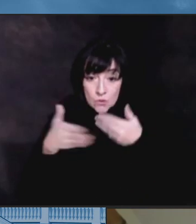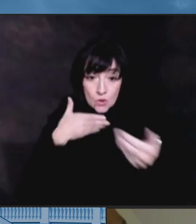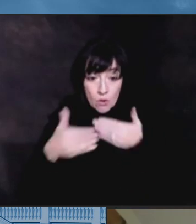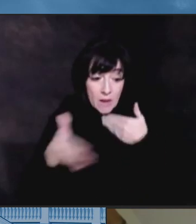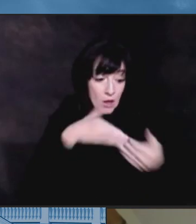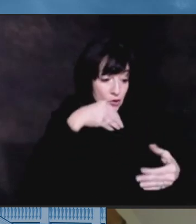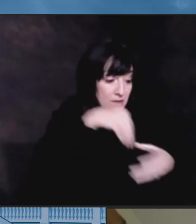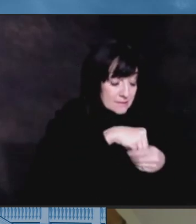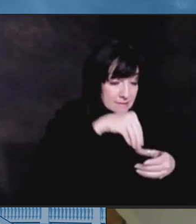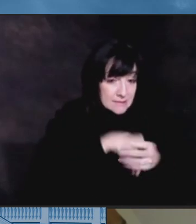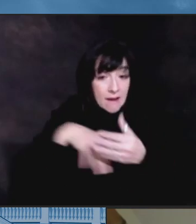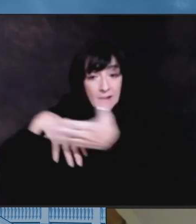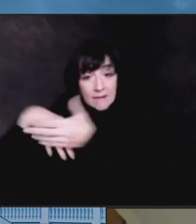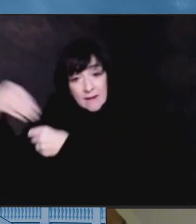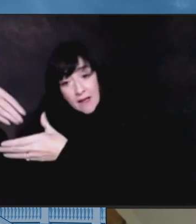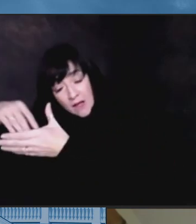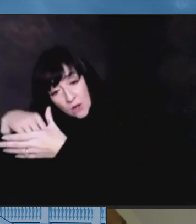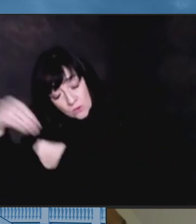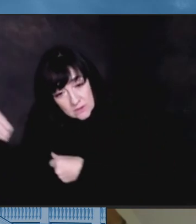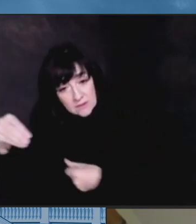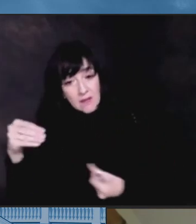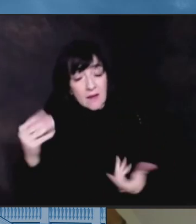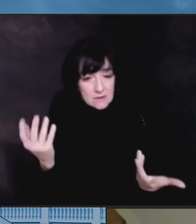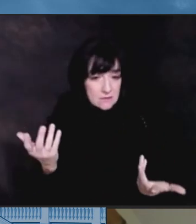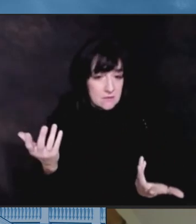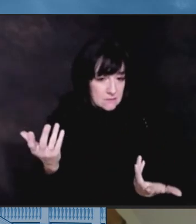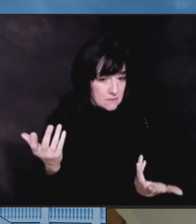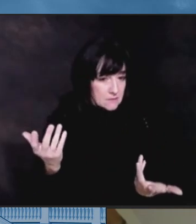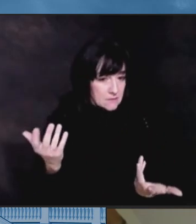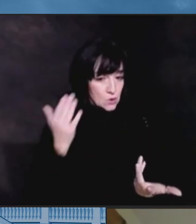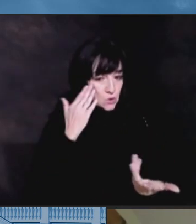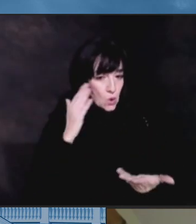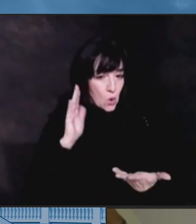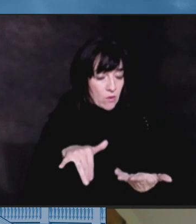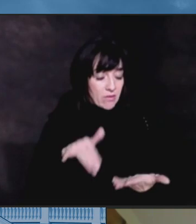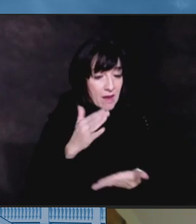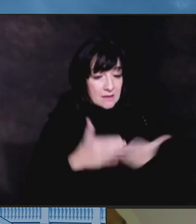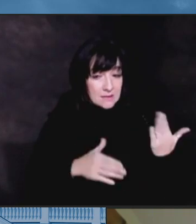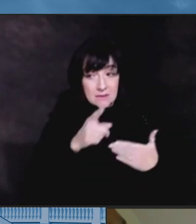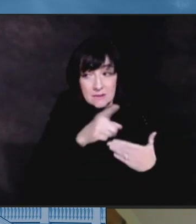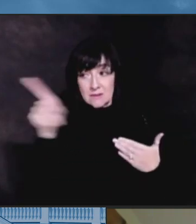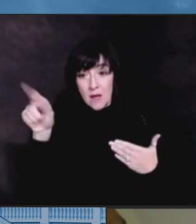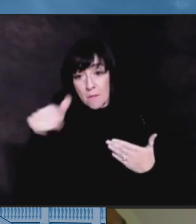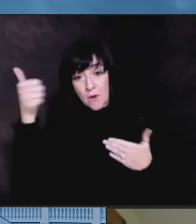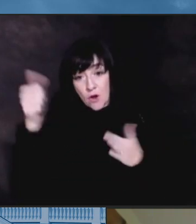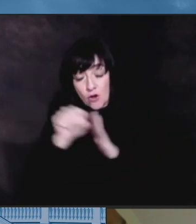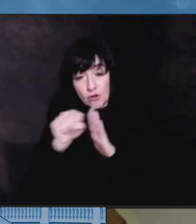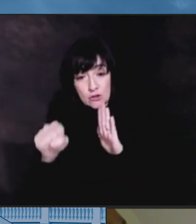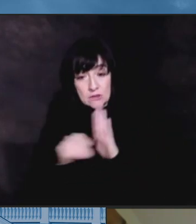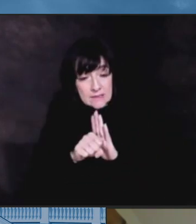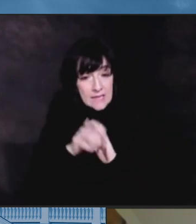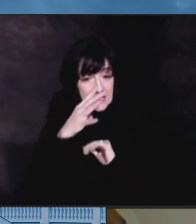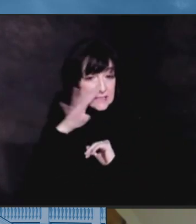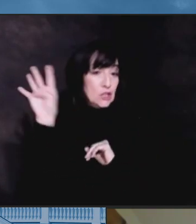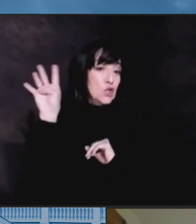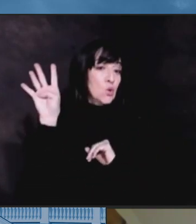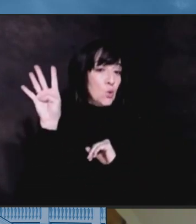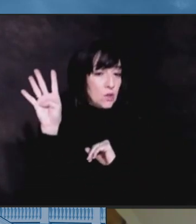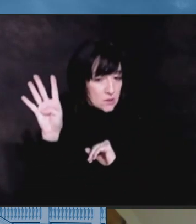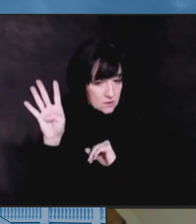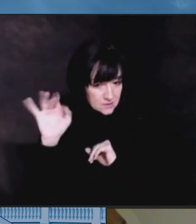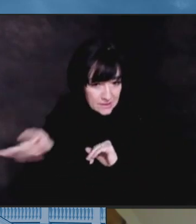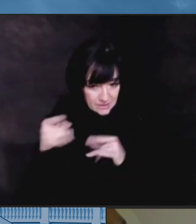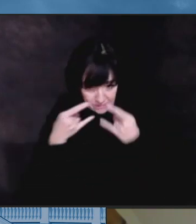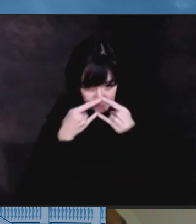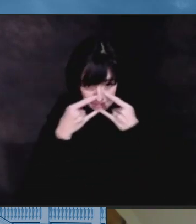governors who previously kind of ignored the evidence of of face wearing. And I would just bring your attention to